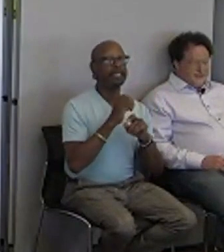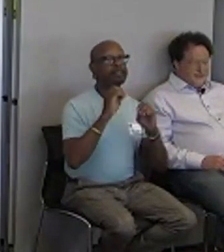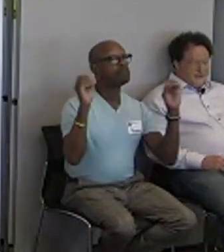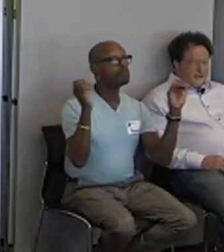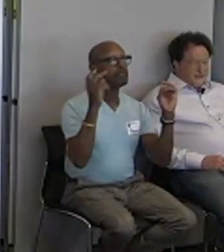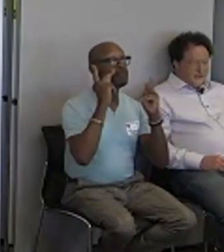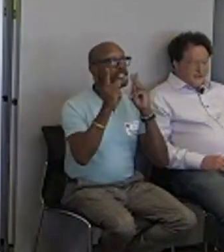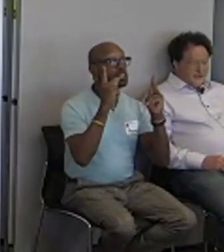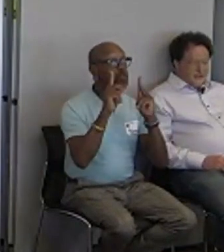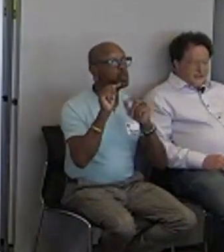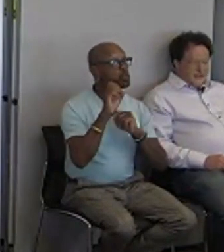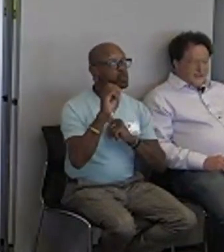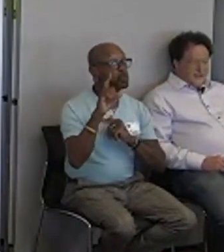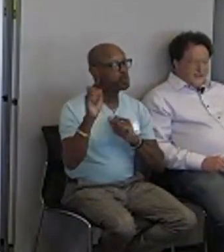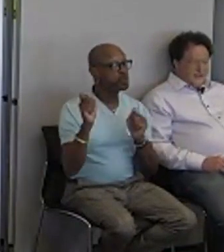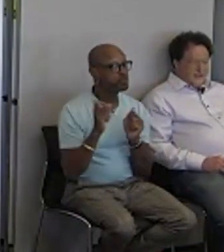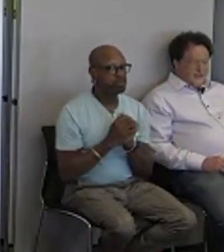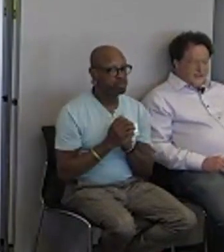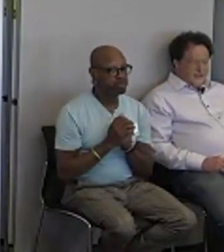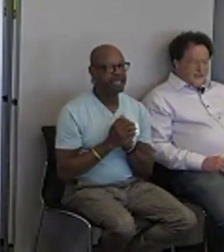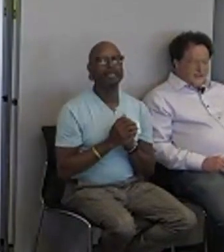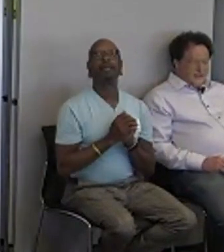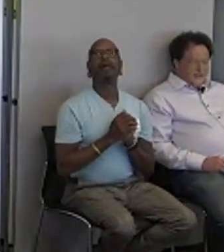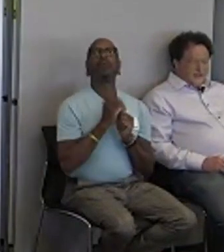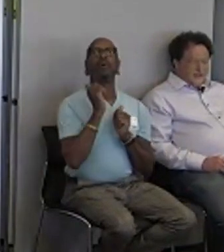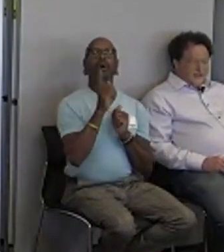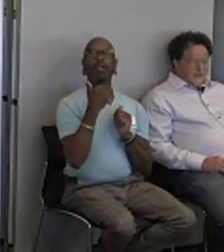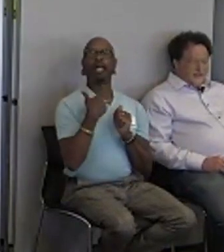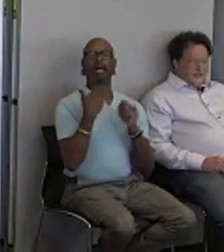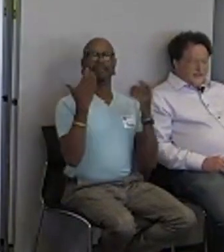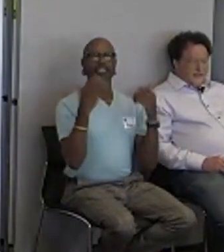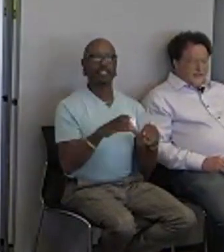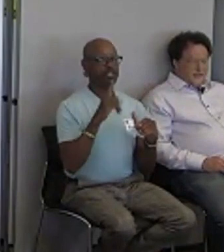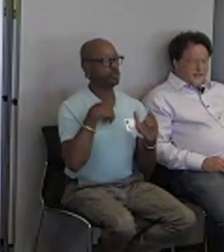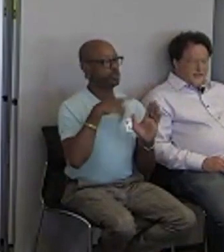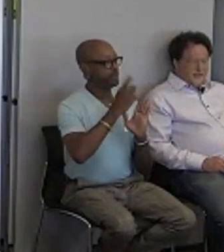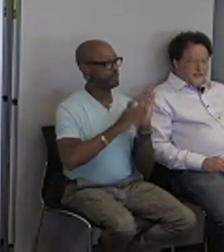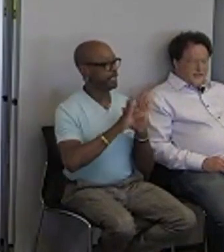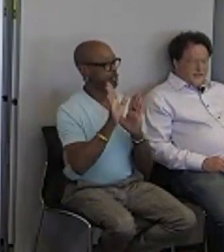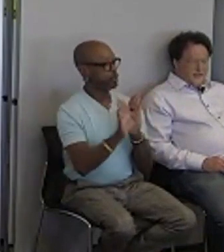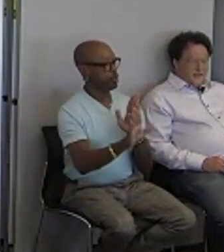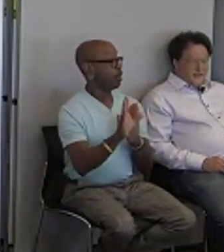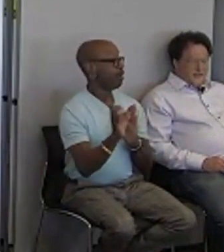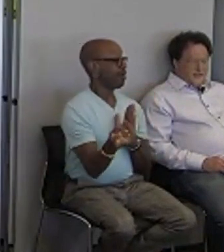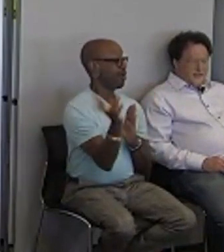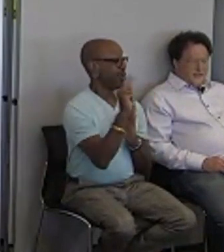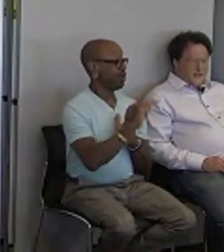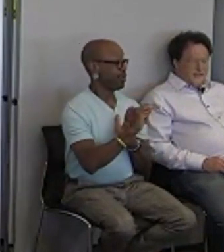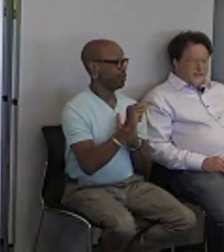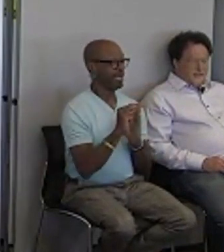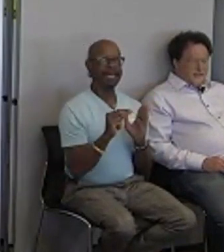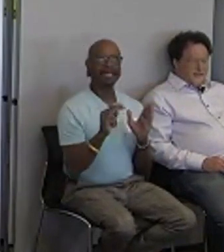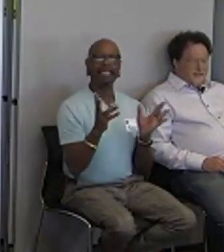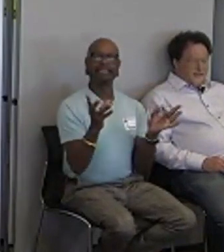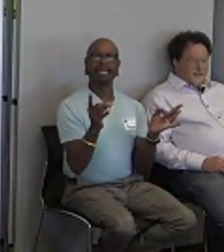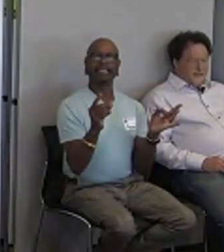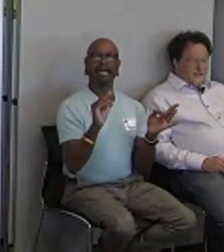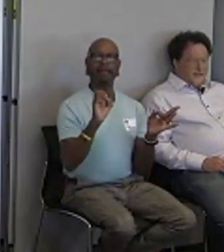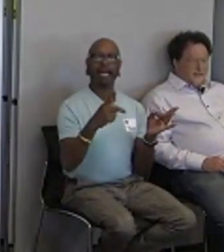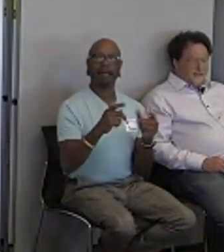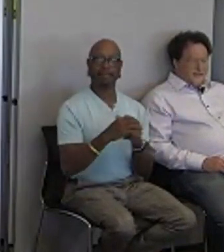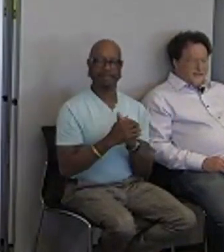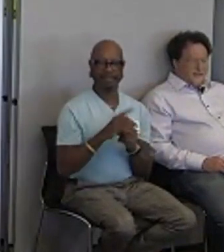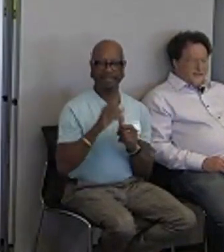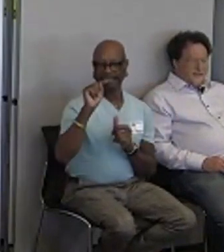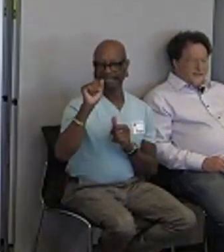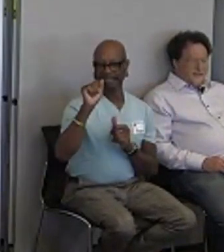tools. We are all going to have a chance to design our own tactile maps. And we're going